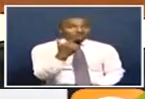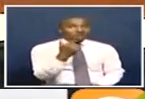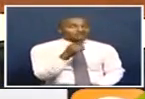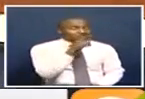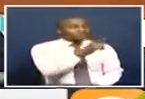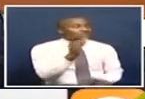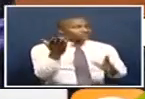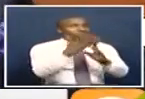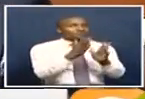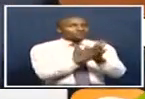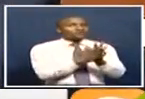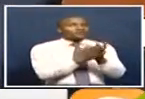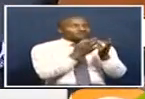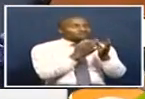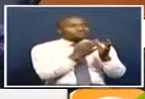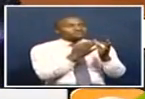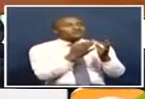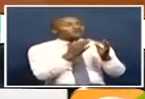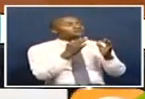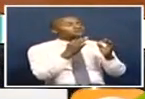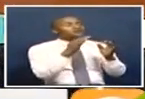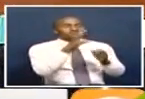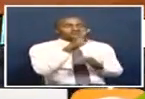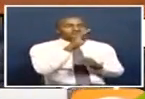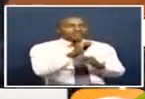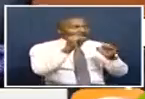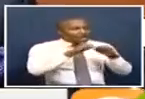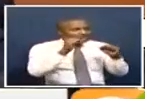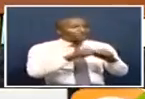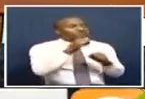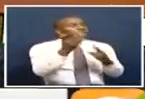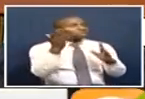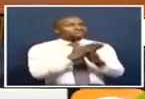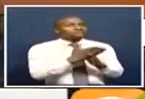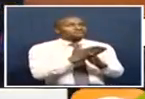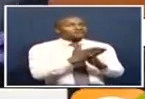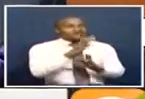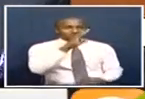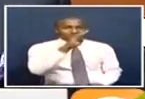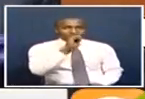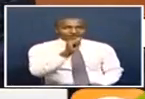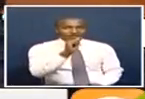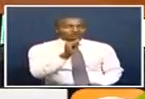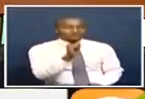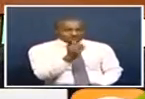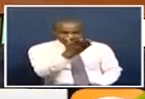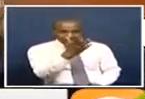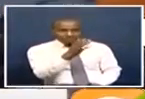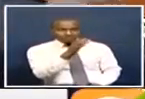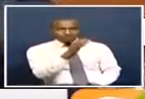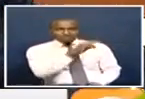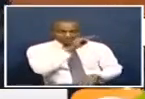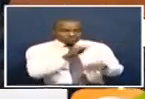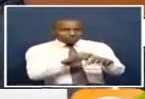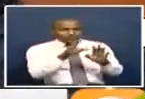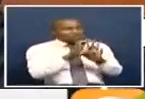interferes even with freely negotiated collective bargaining agreement. Yeah. And look, a CBA is in the national constitution, in the Bill